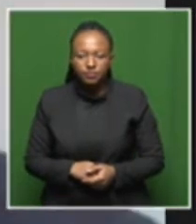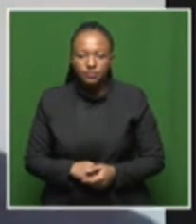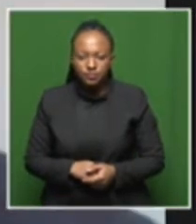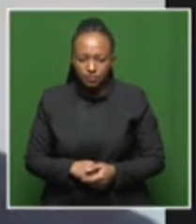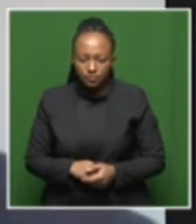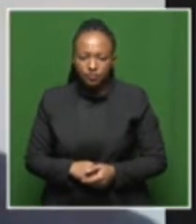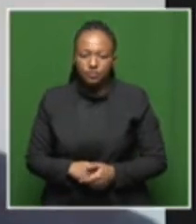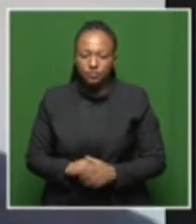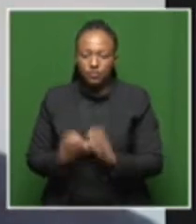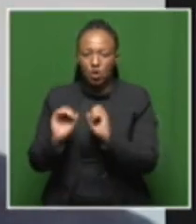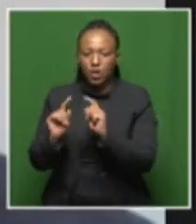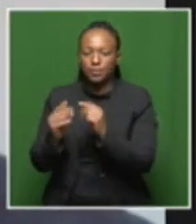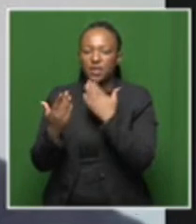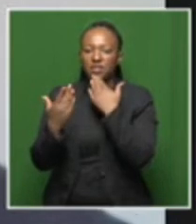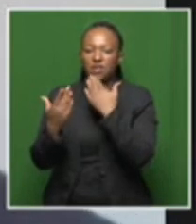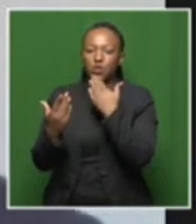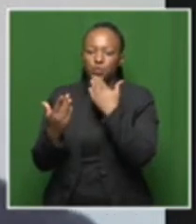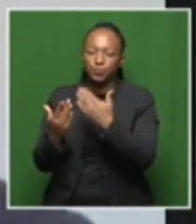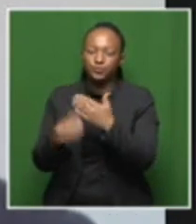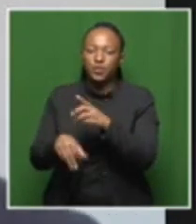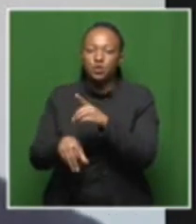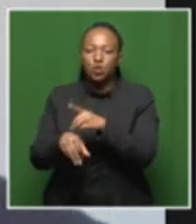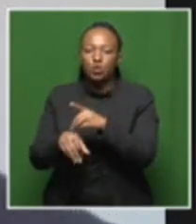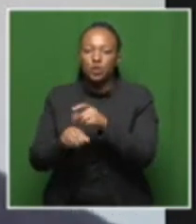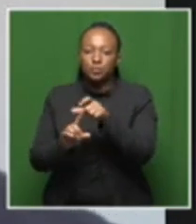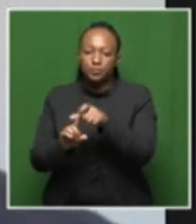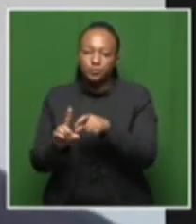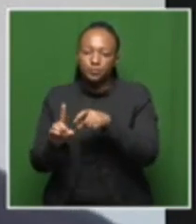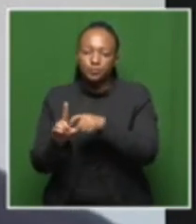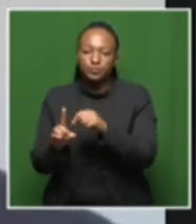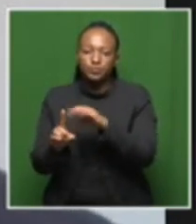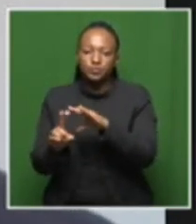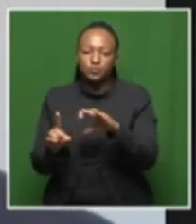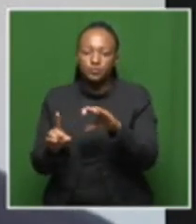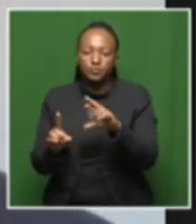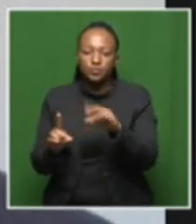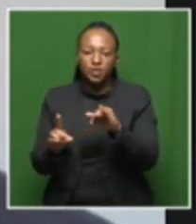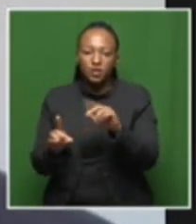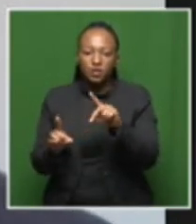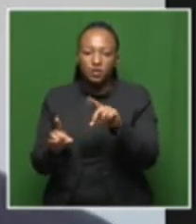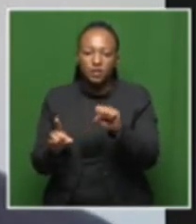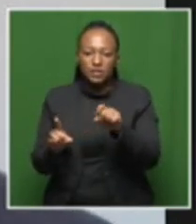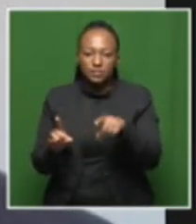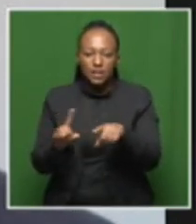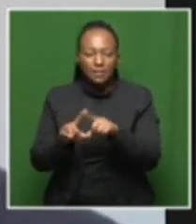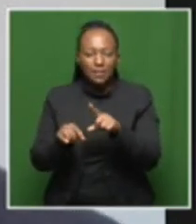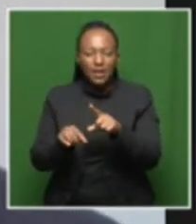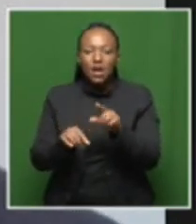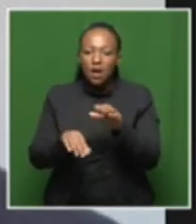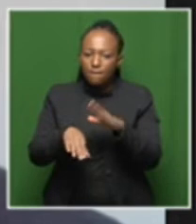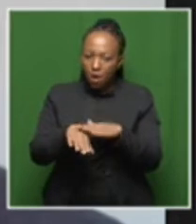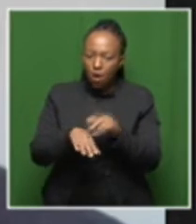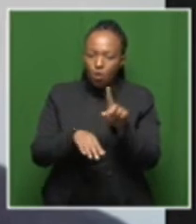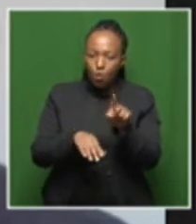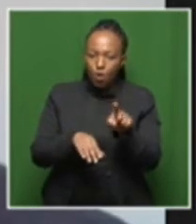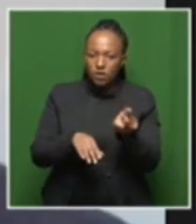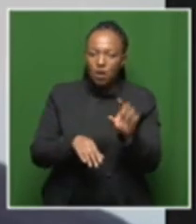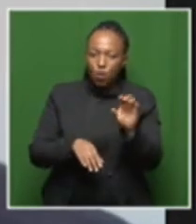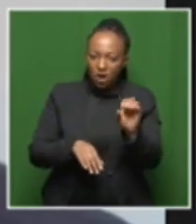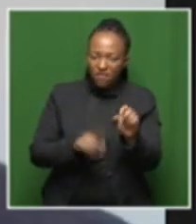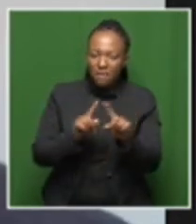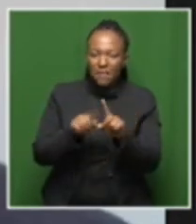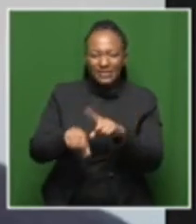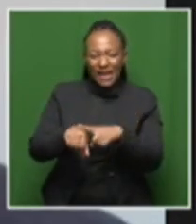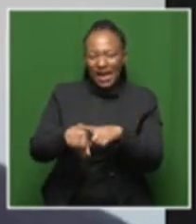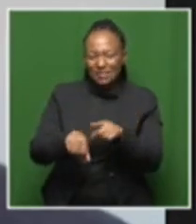Okay, thank you so much, Dr. Crisp. There are some questions, but we are actually out of time. And I